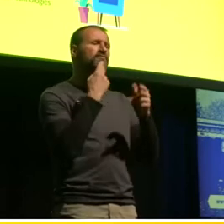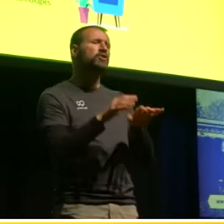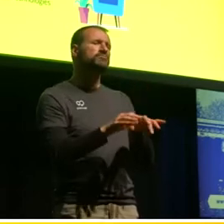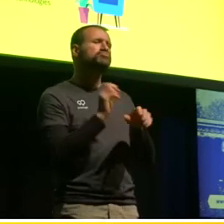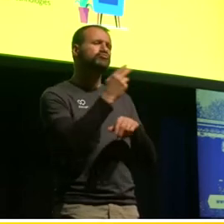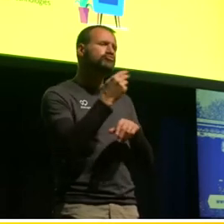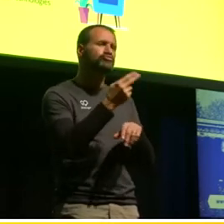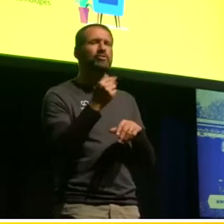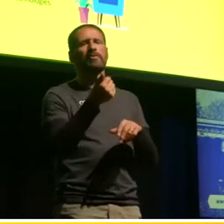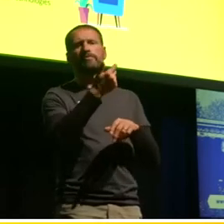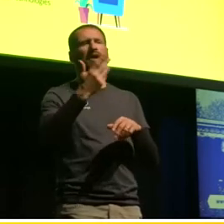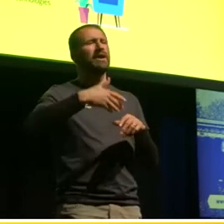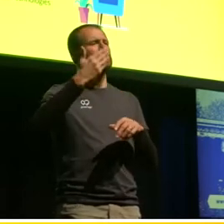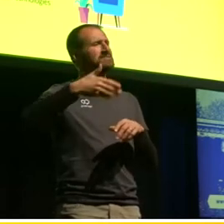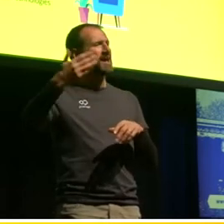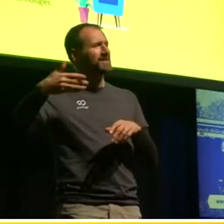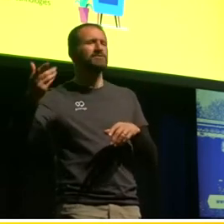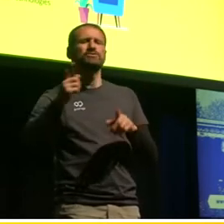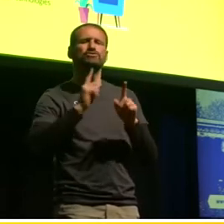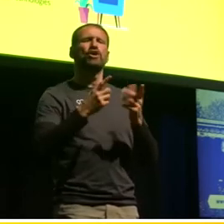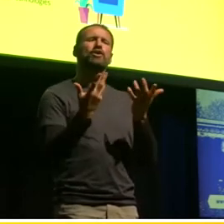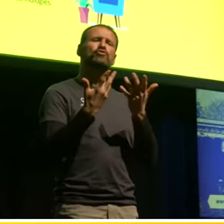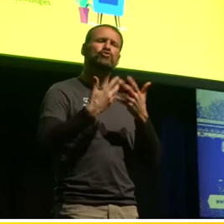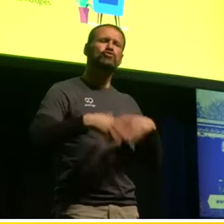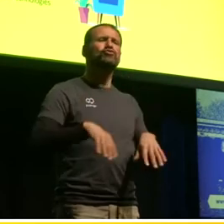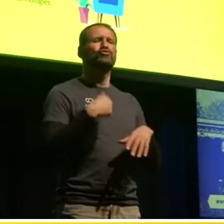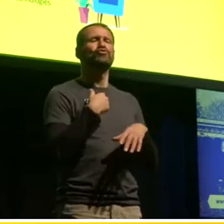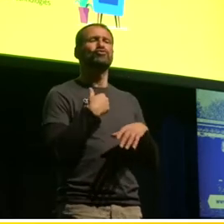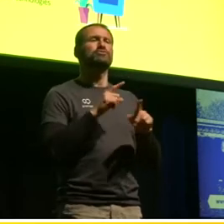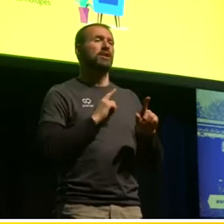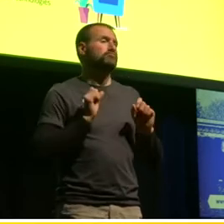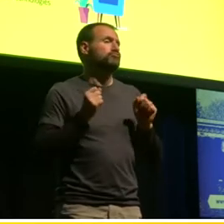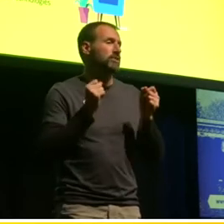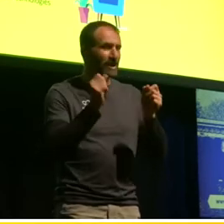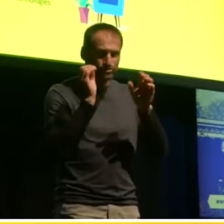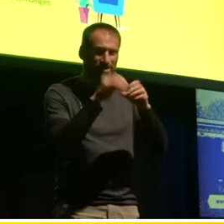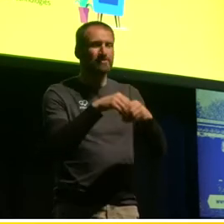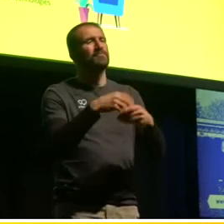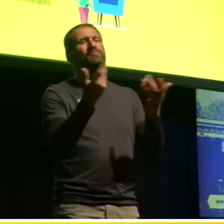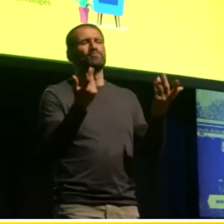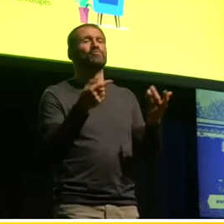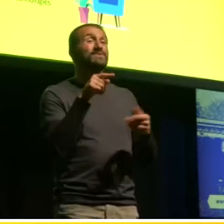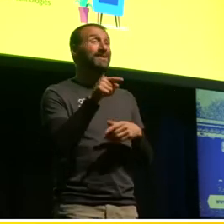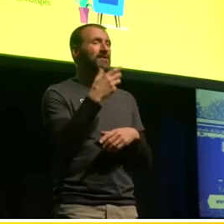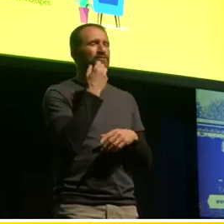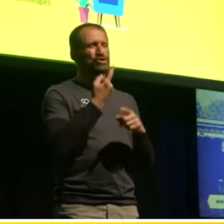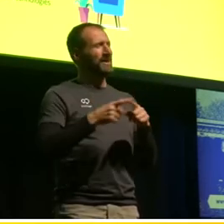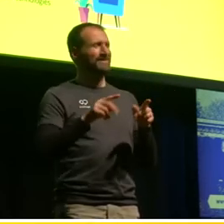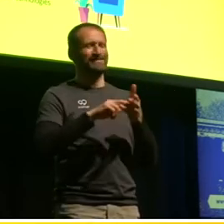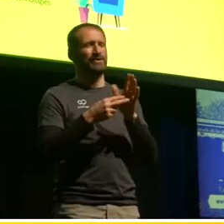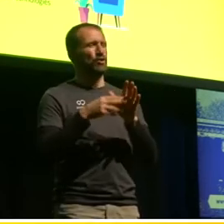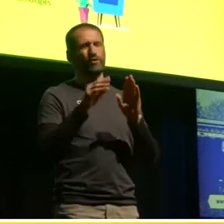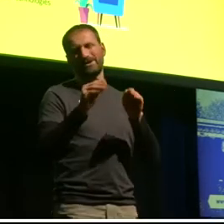this should be really smooth and have an engagement. And here we really want to be able to have different technologies because this